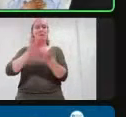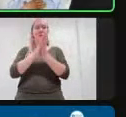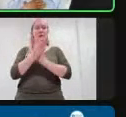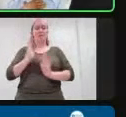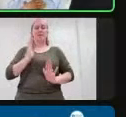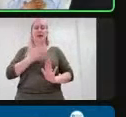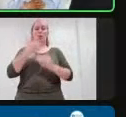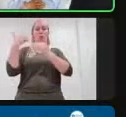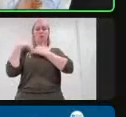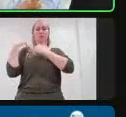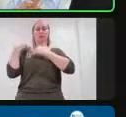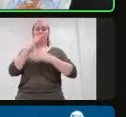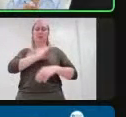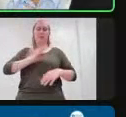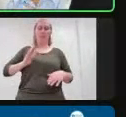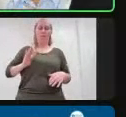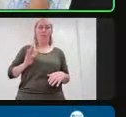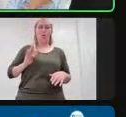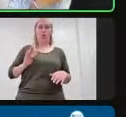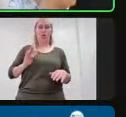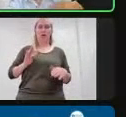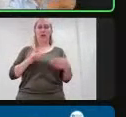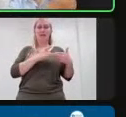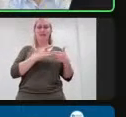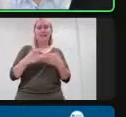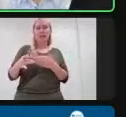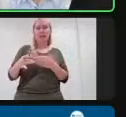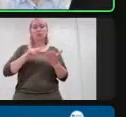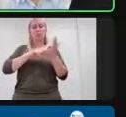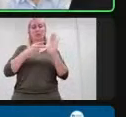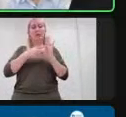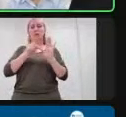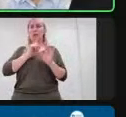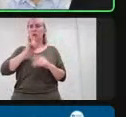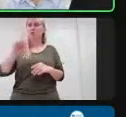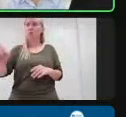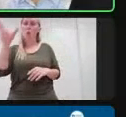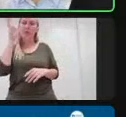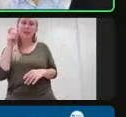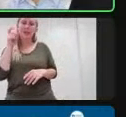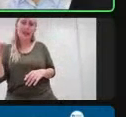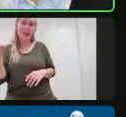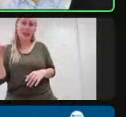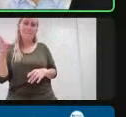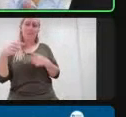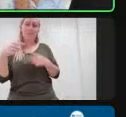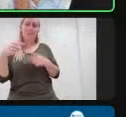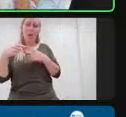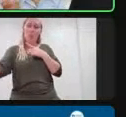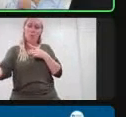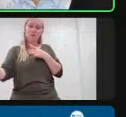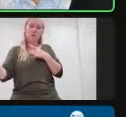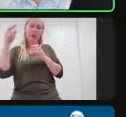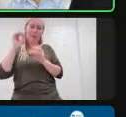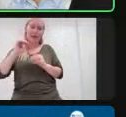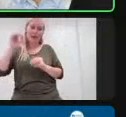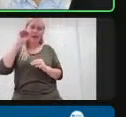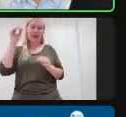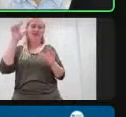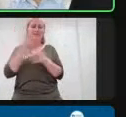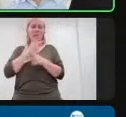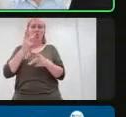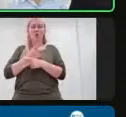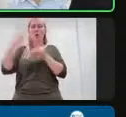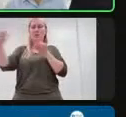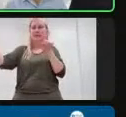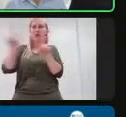as board directors and board leadership to intentionally go listen to the other side and say, look for common grounds.